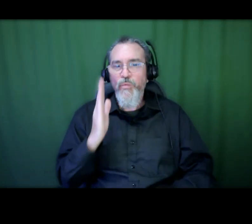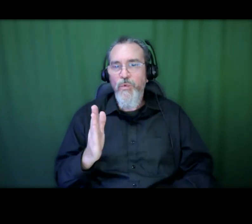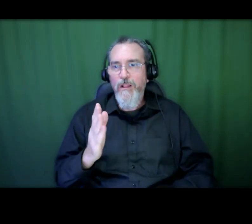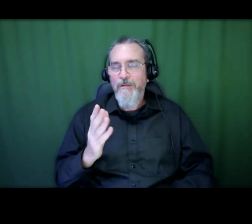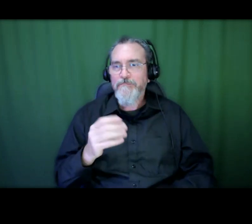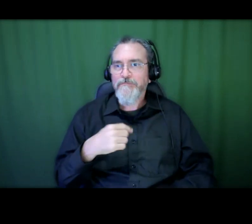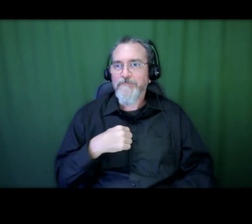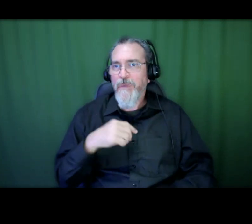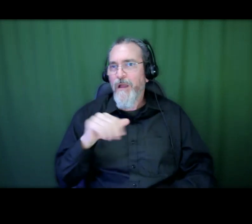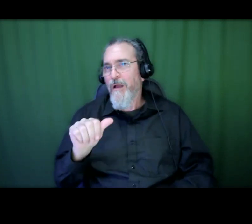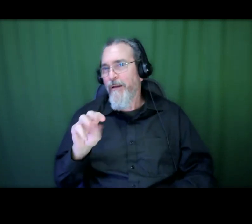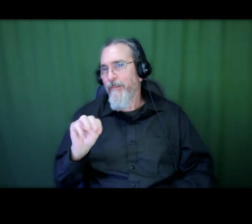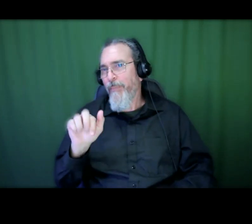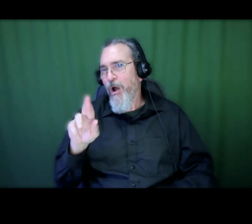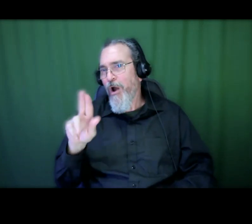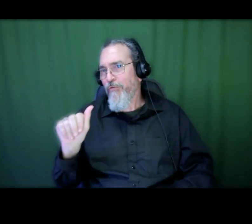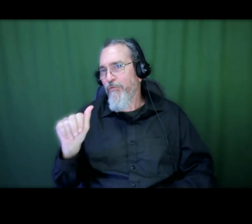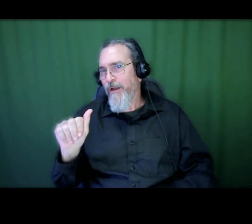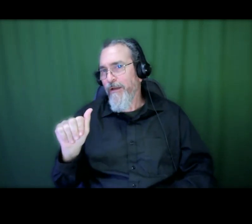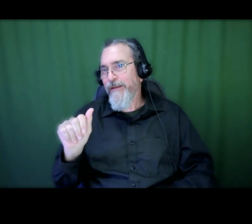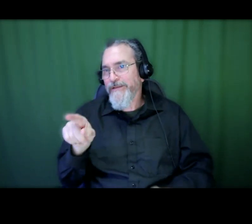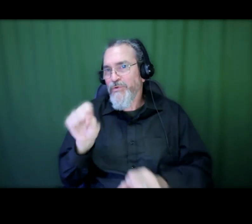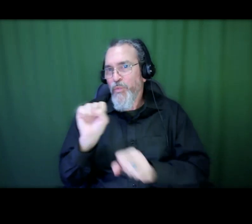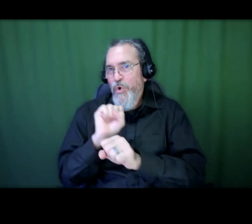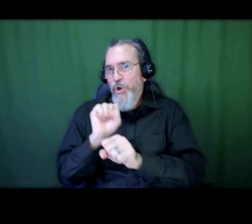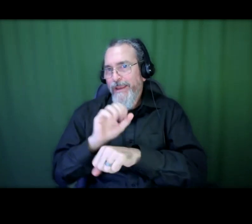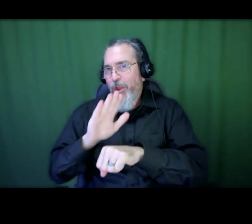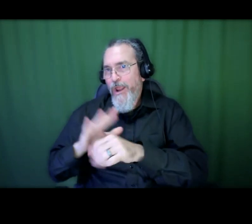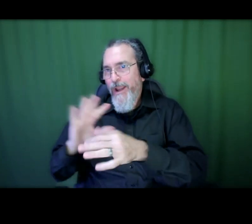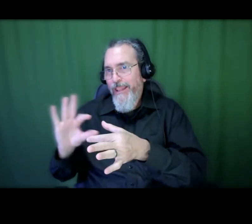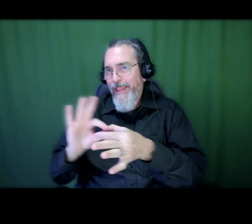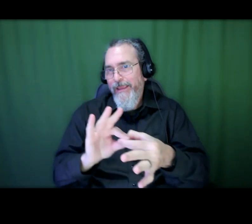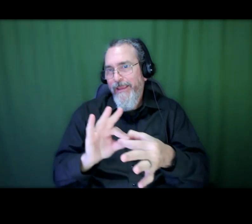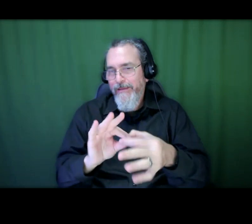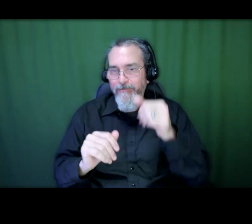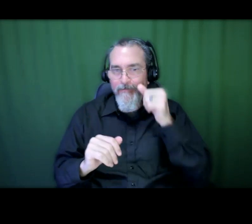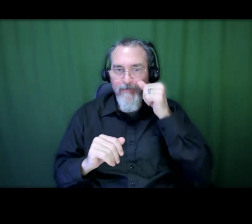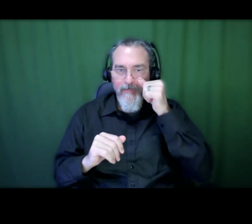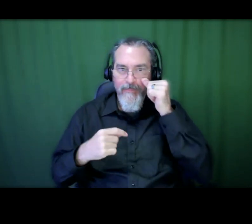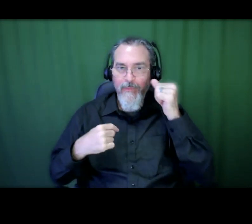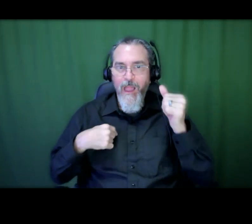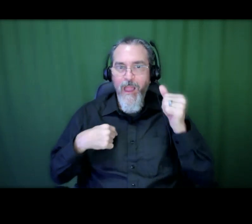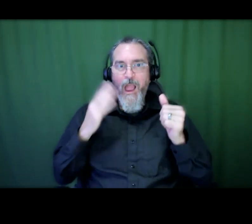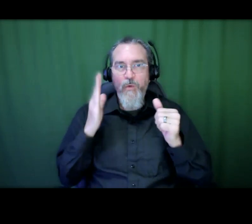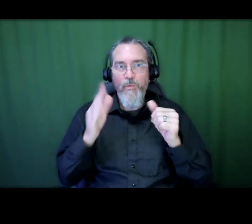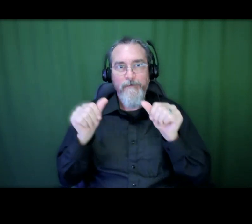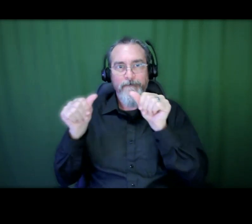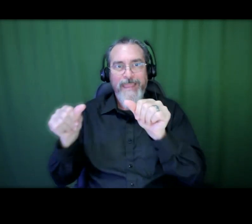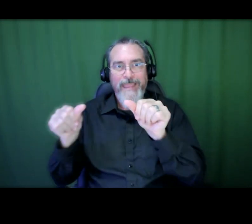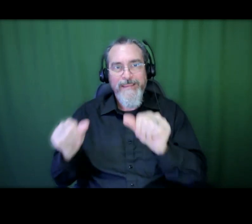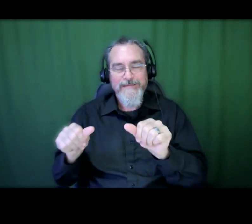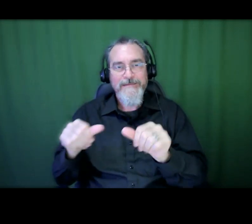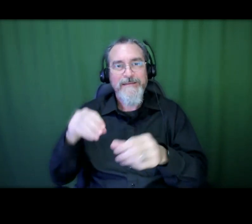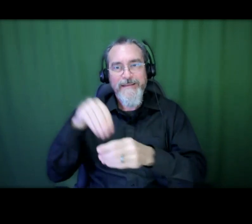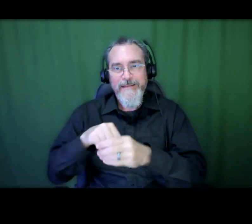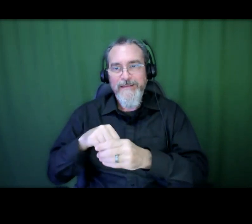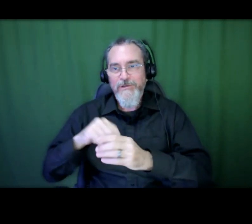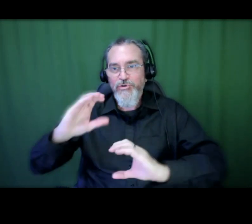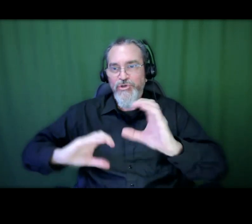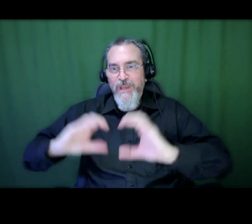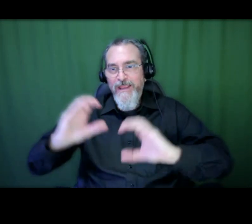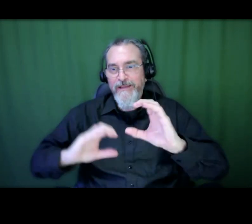Amara is working on a link, and I am pasting it in the chat box.